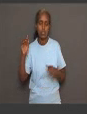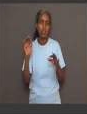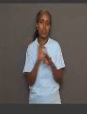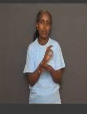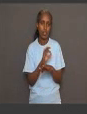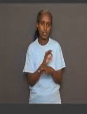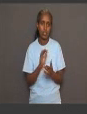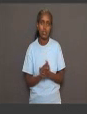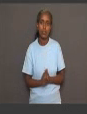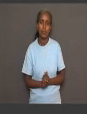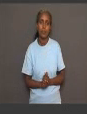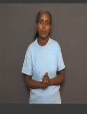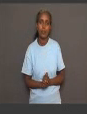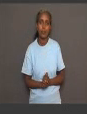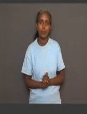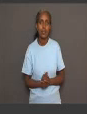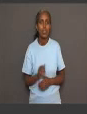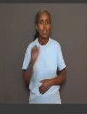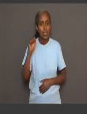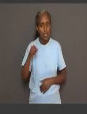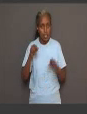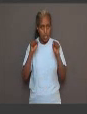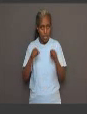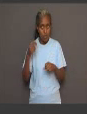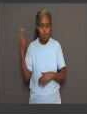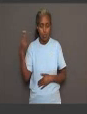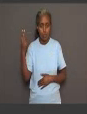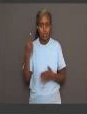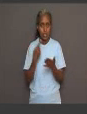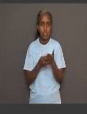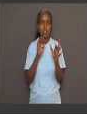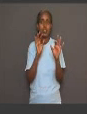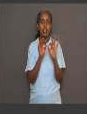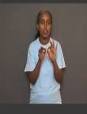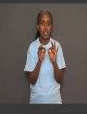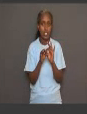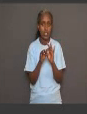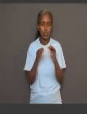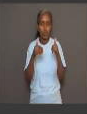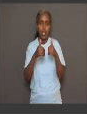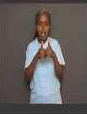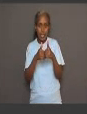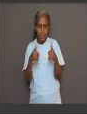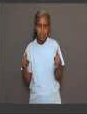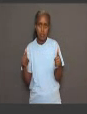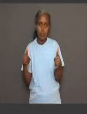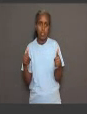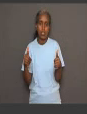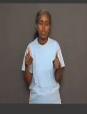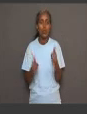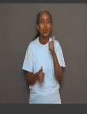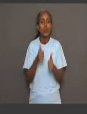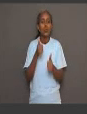functions. Can you use these definitions to identify